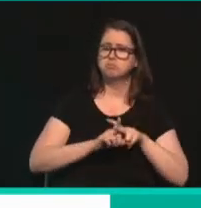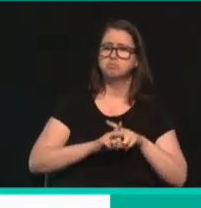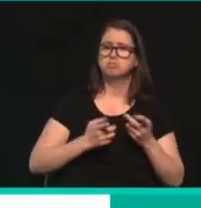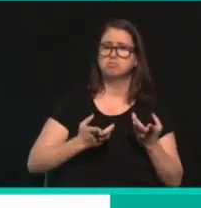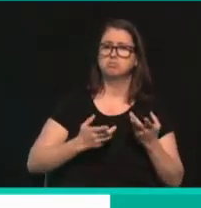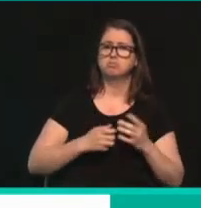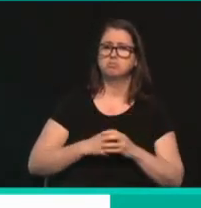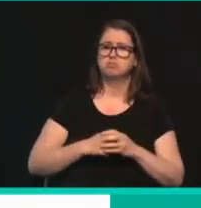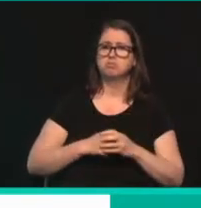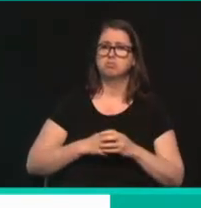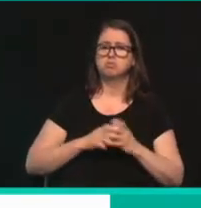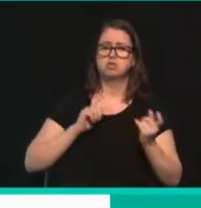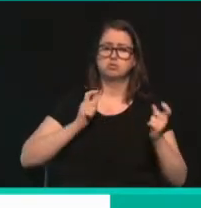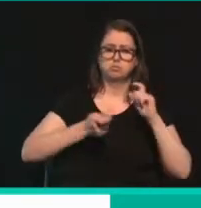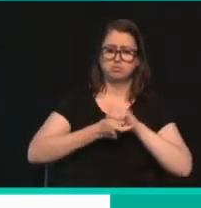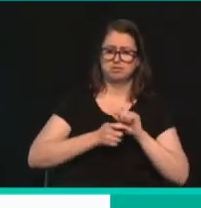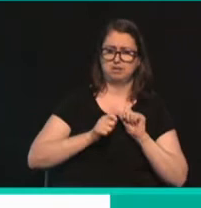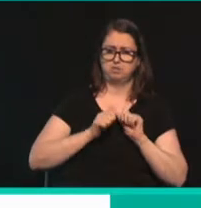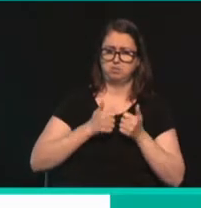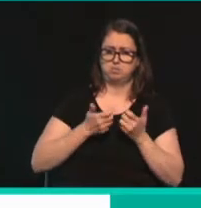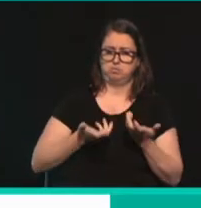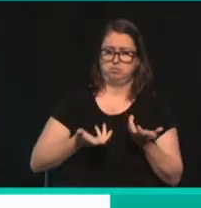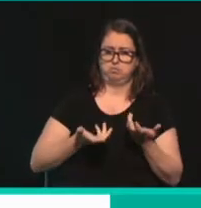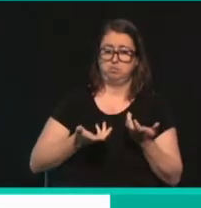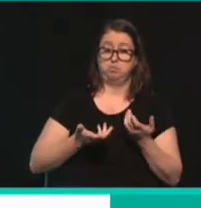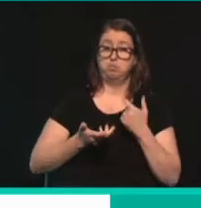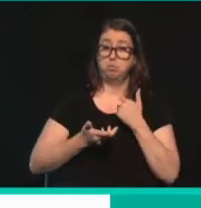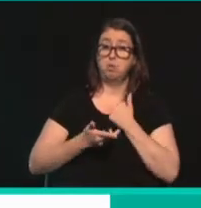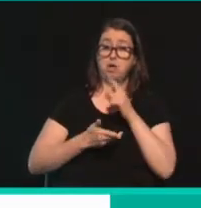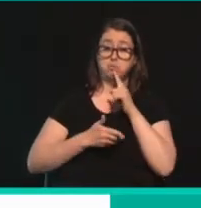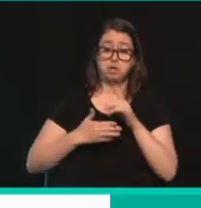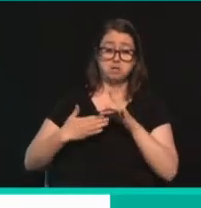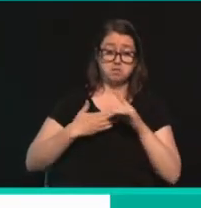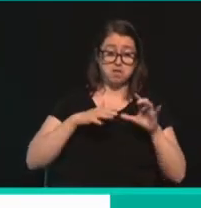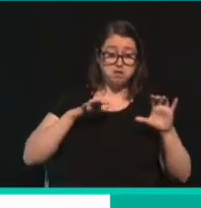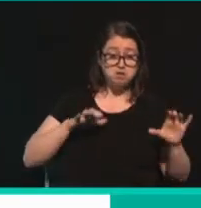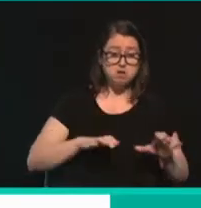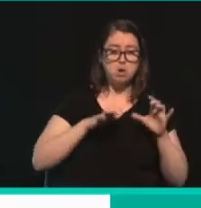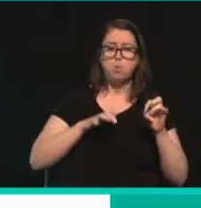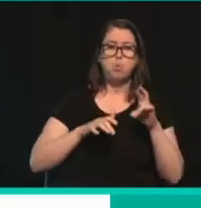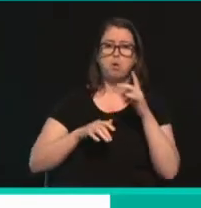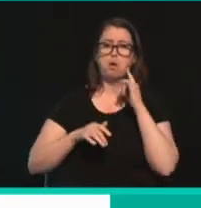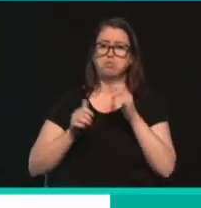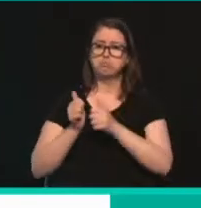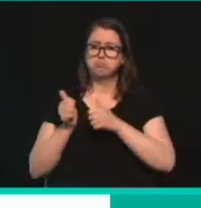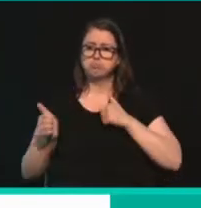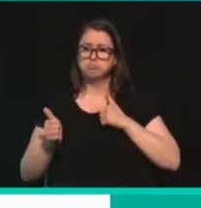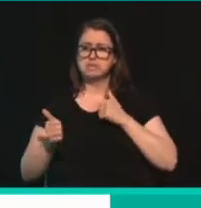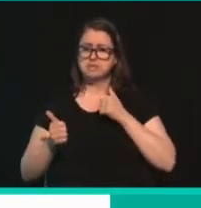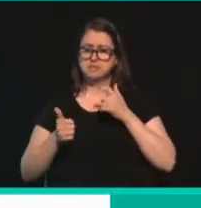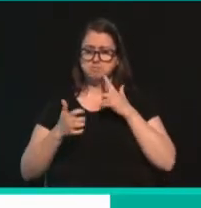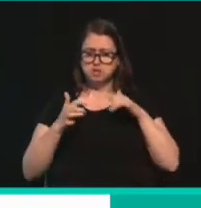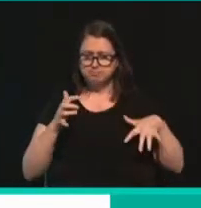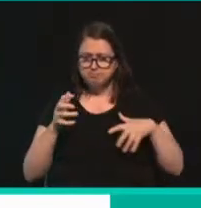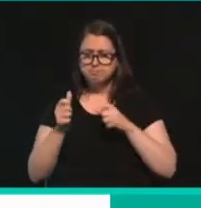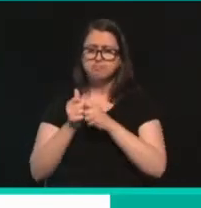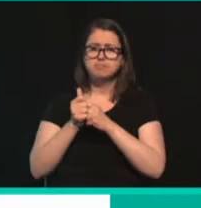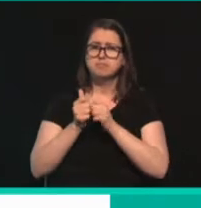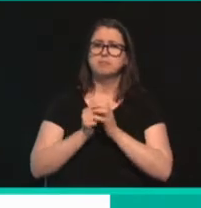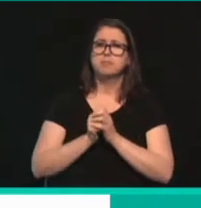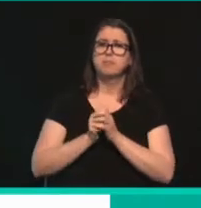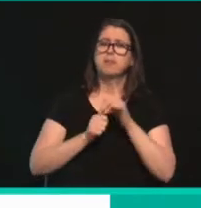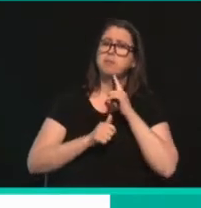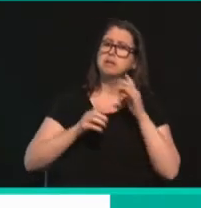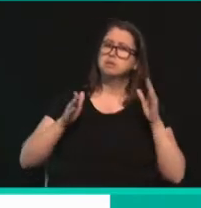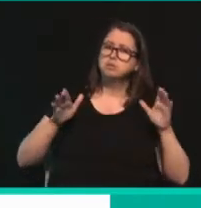different? Will we be at the forefront or will we lag behind? Today I want to encourage our church